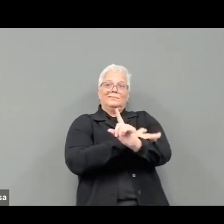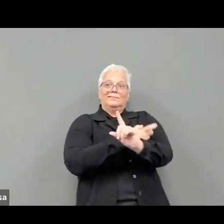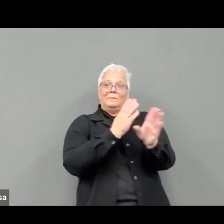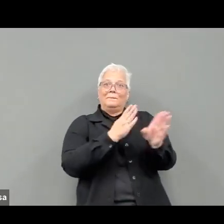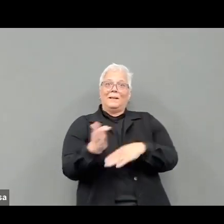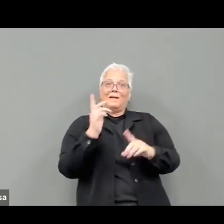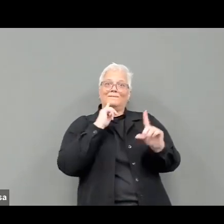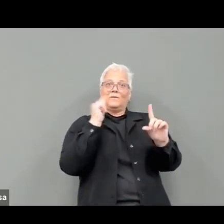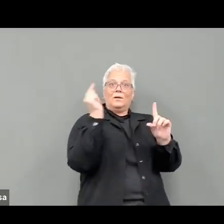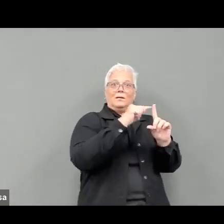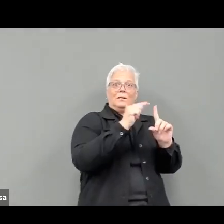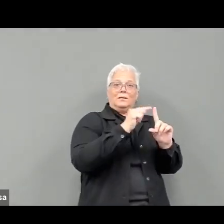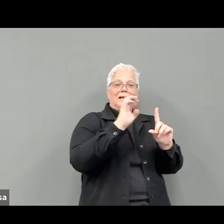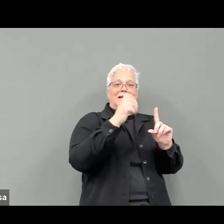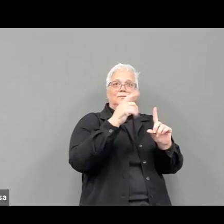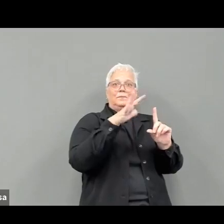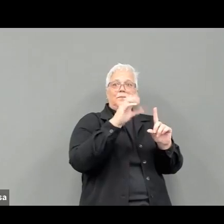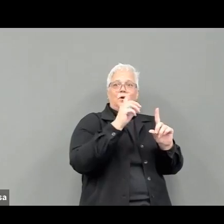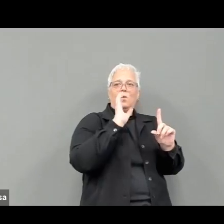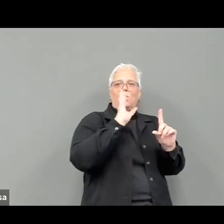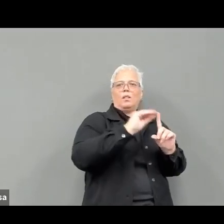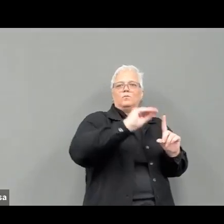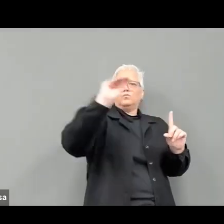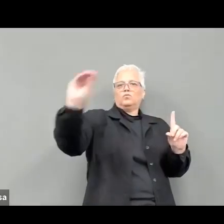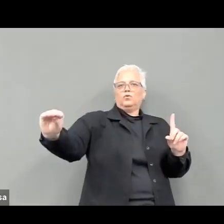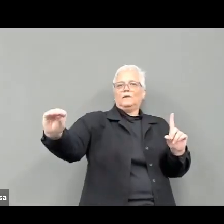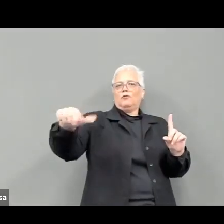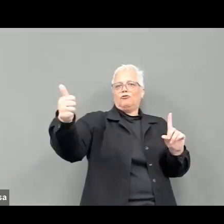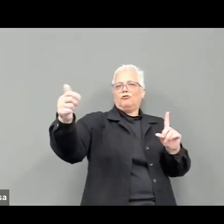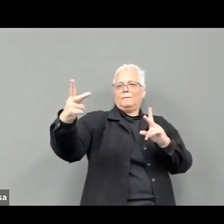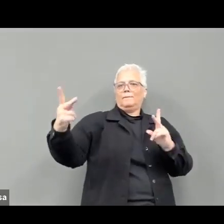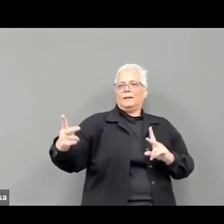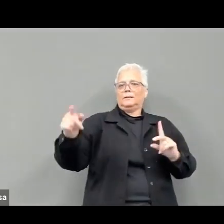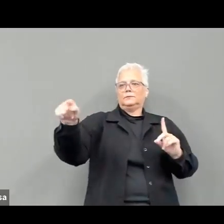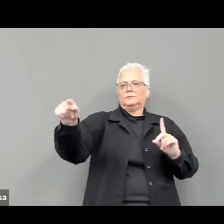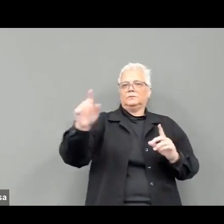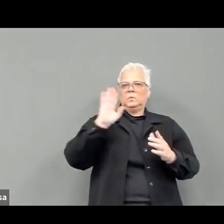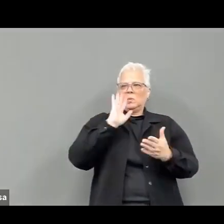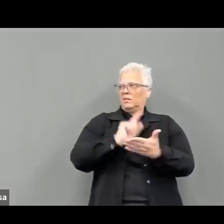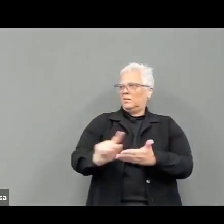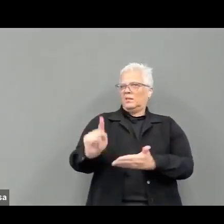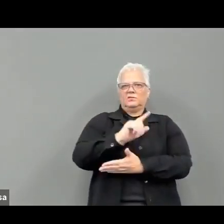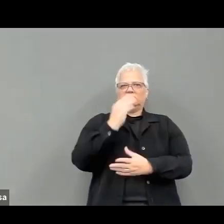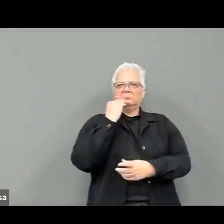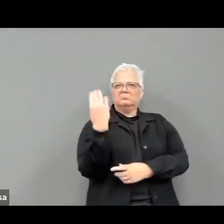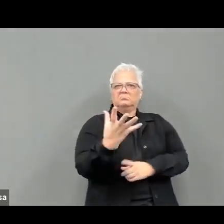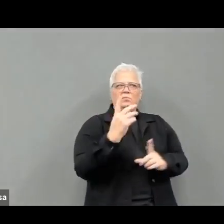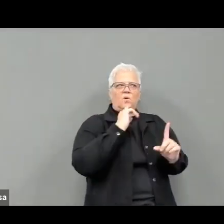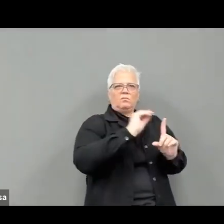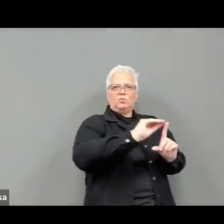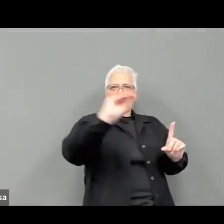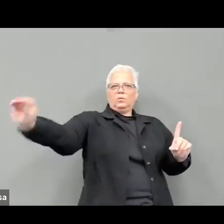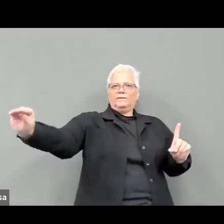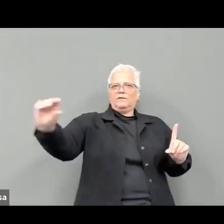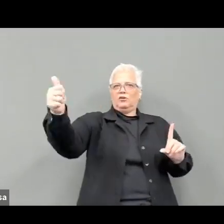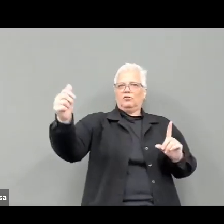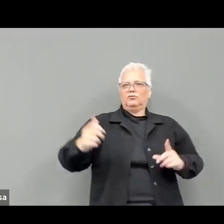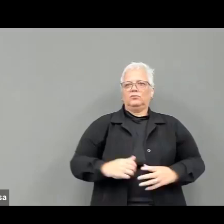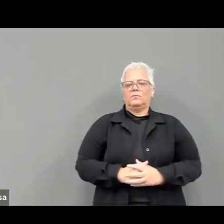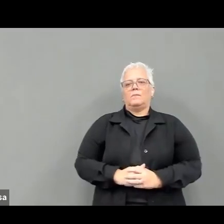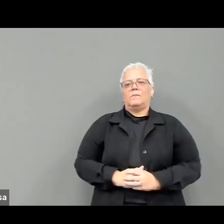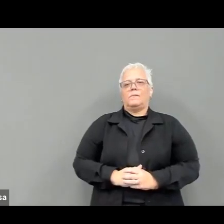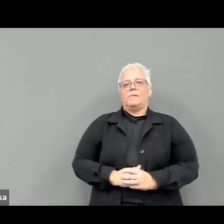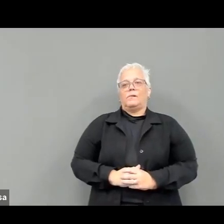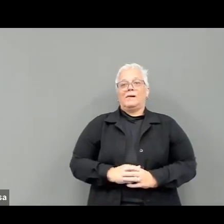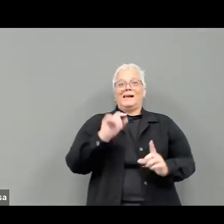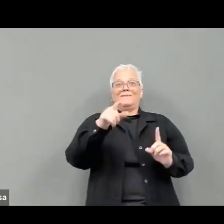you will be inside and out of the weather. By the way, you can make life easier for everyone if you will come close